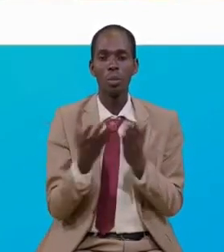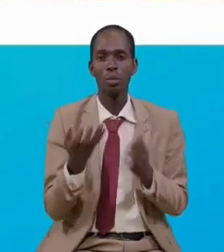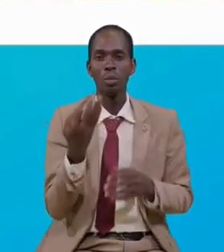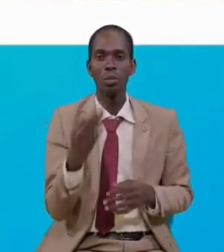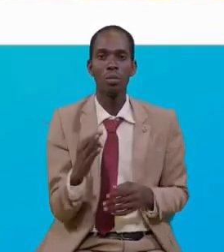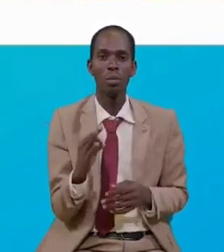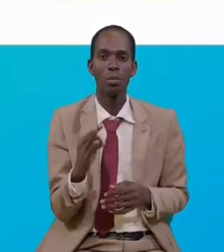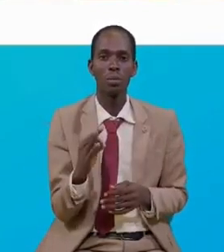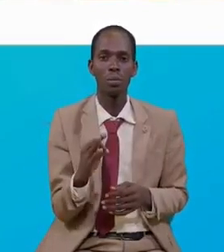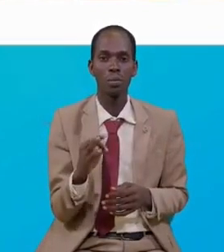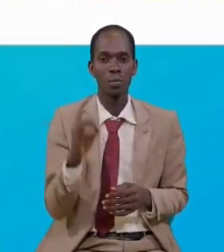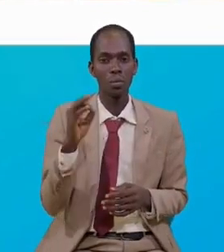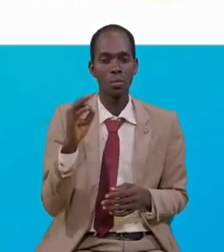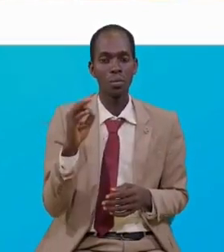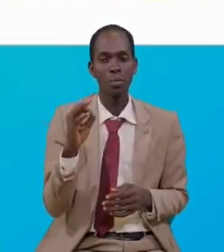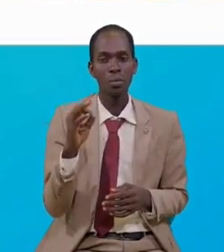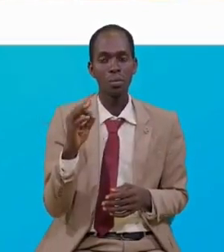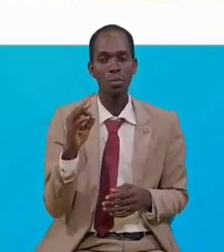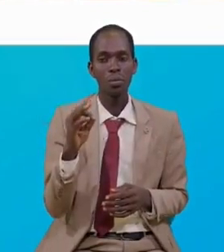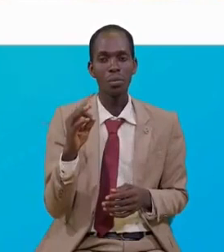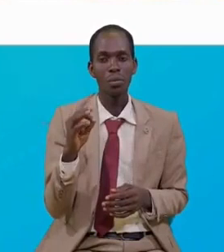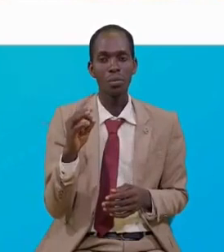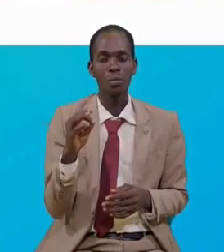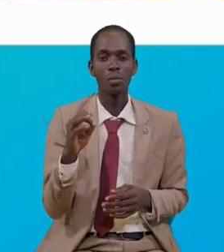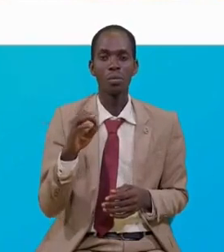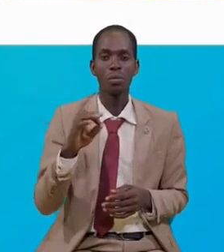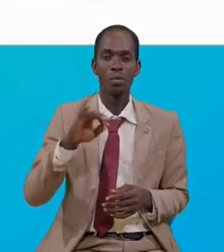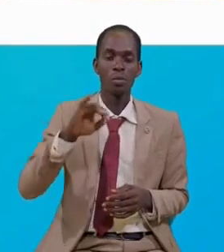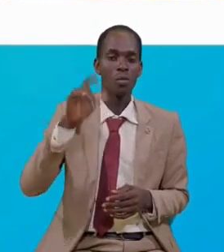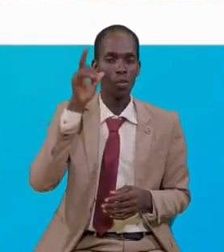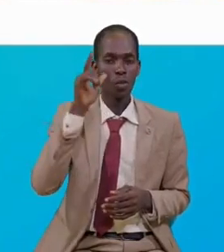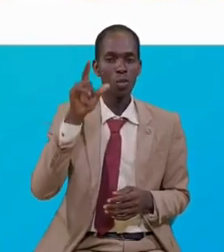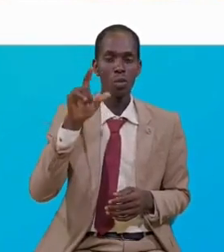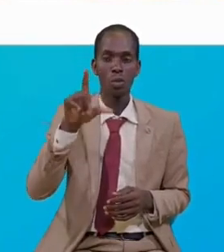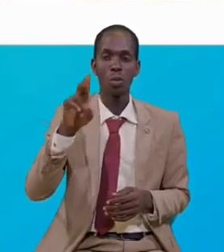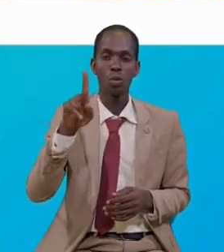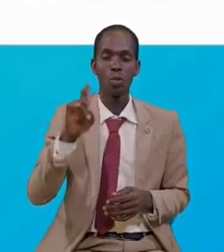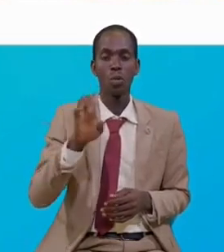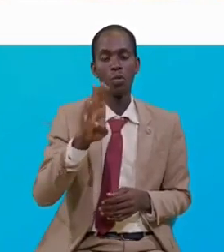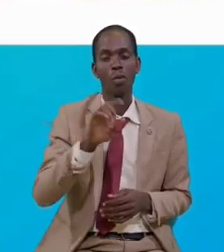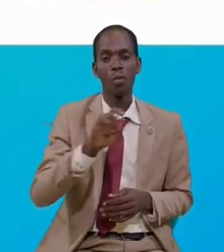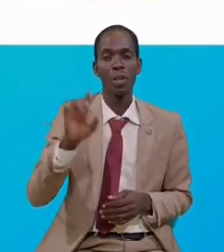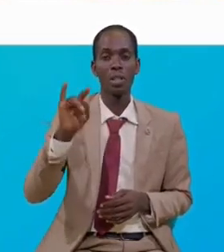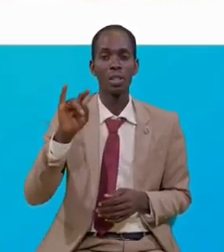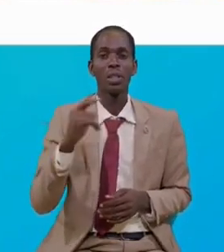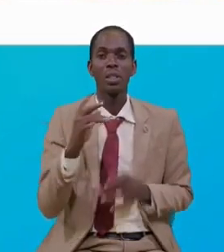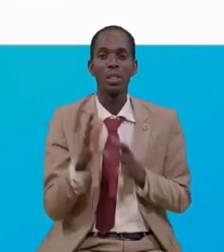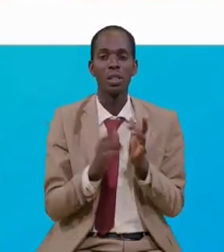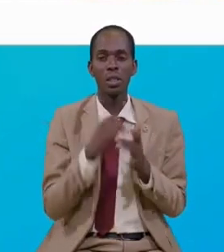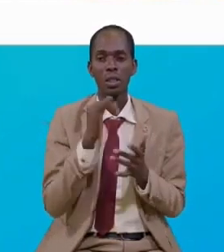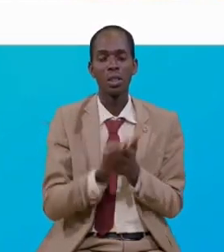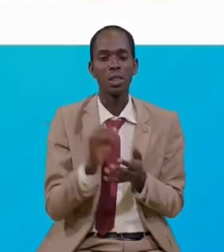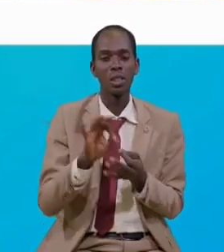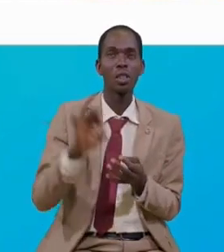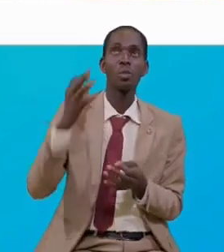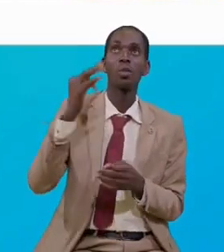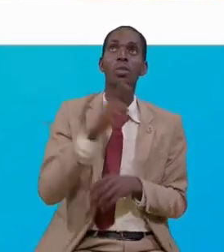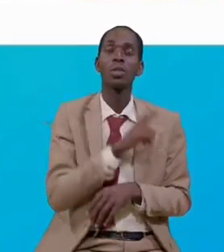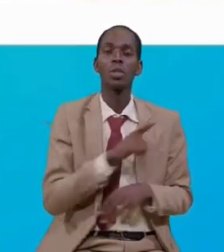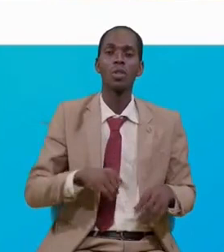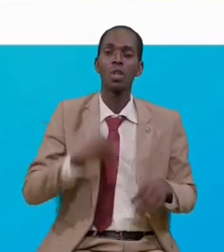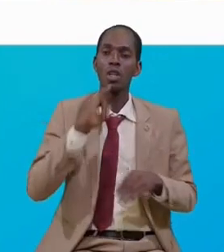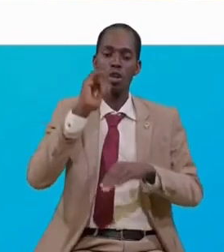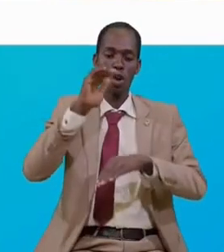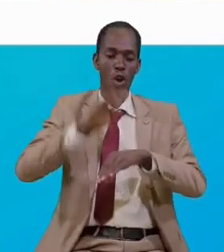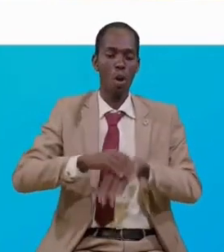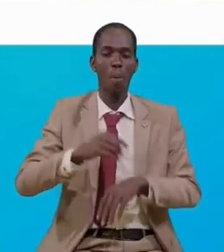Luke chapter 4 verse 18, you see, Jesus said, the Spirit of the Lord is upon me.